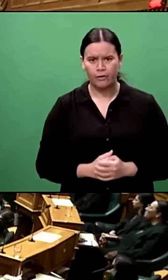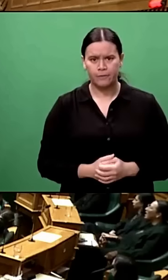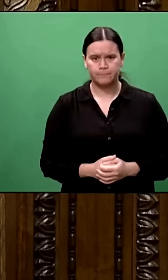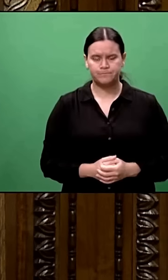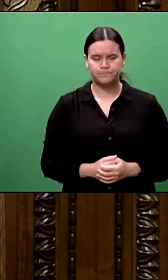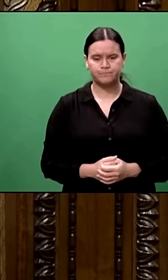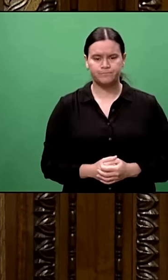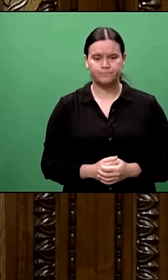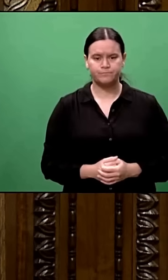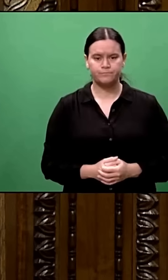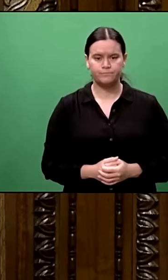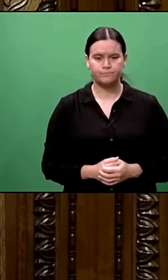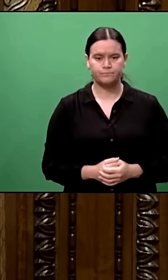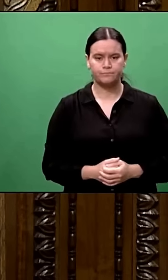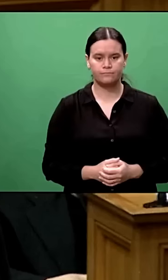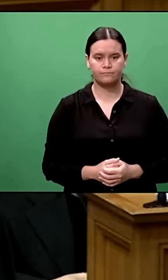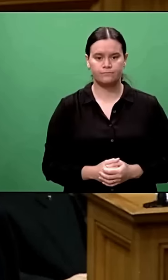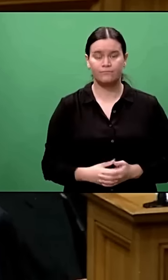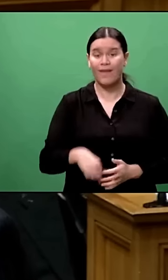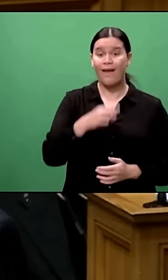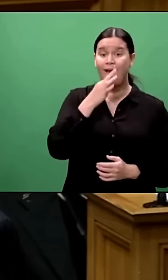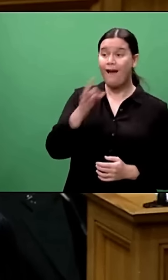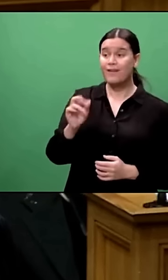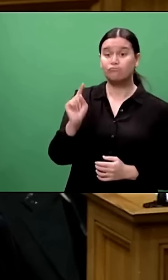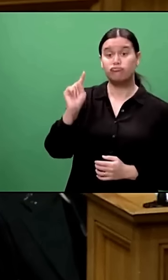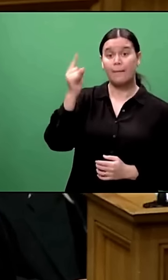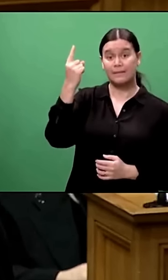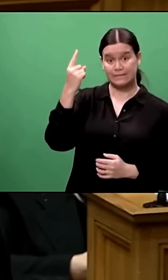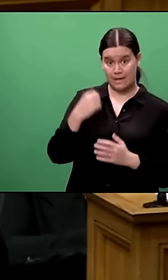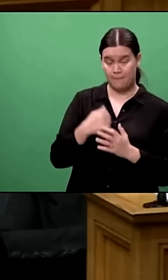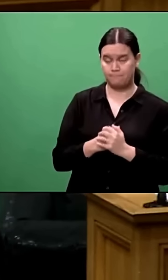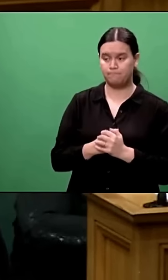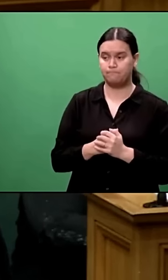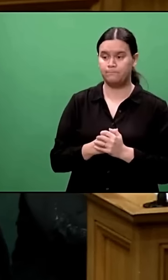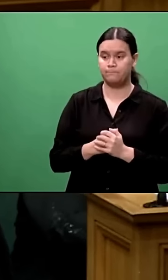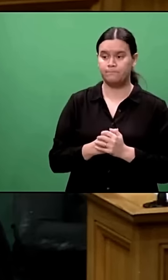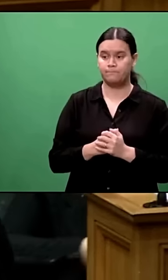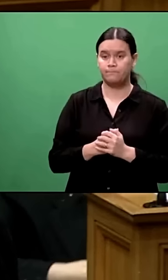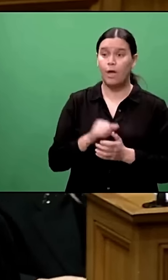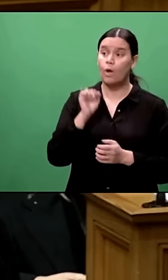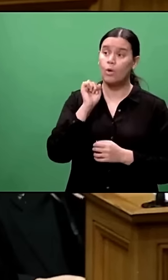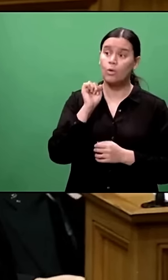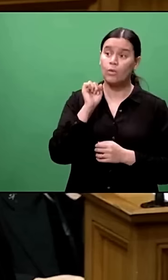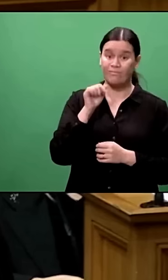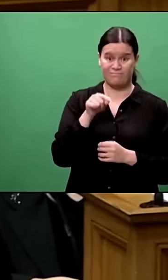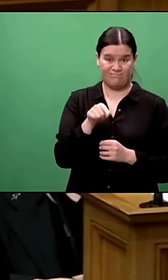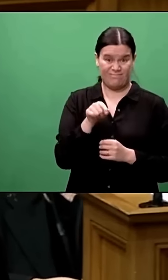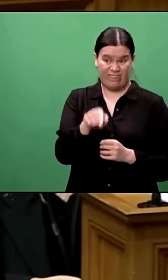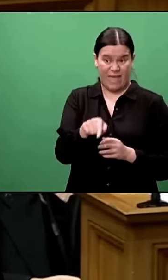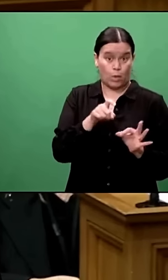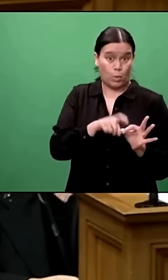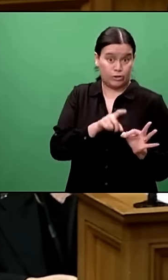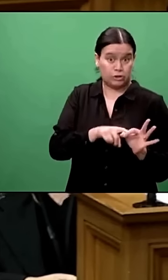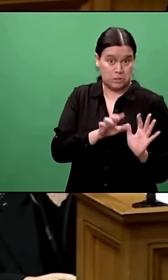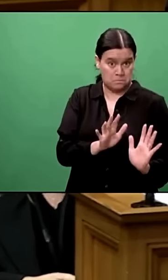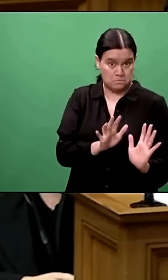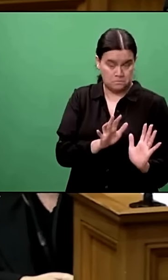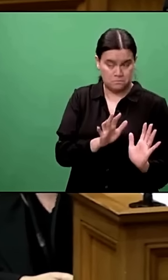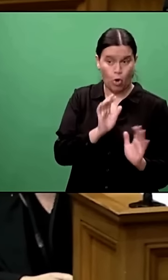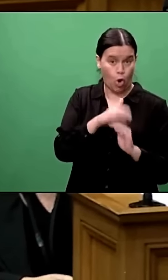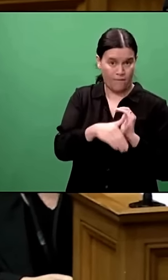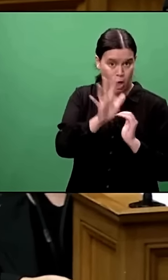Right, Honourable Winston Peters. Can I ask the Prime Minister, having regard to the sincerity and integrity of that last question, was he or Minister Brown